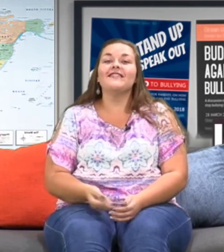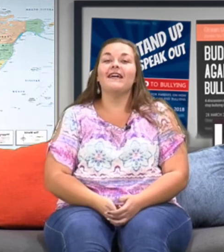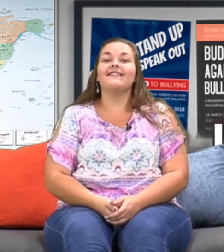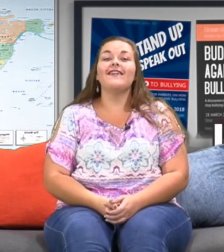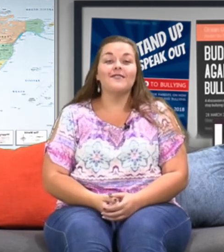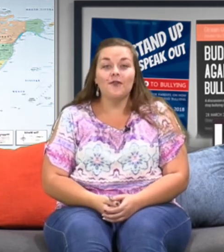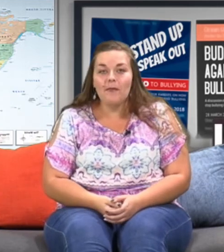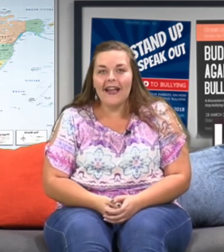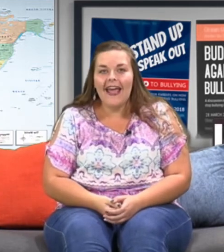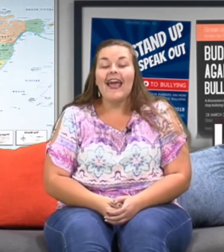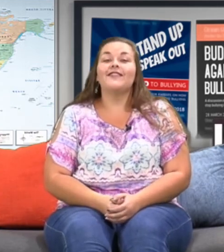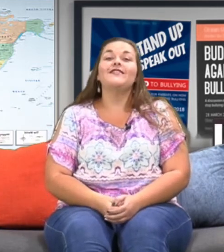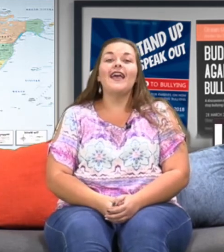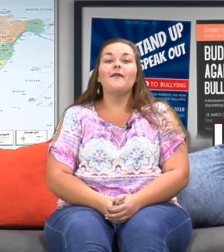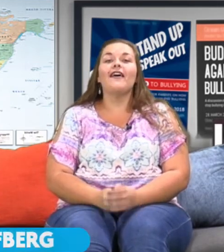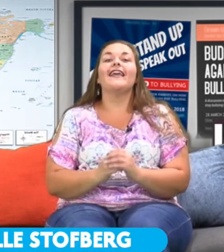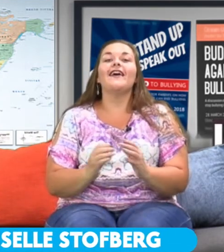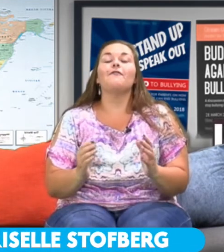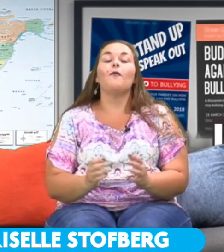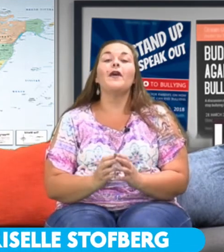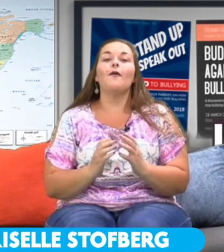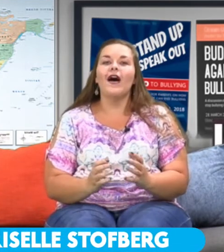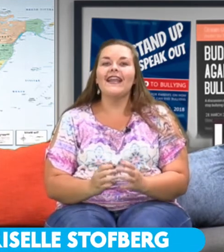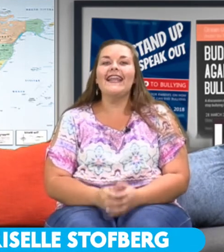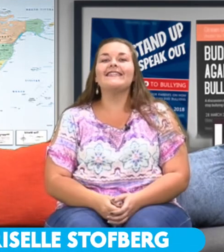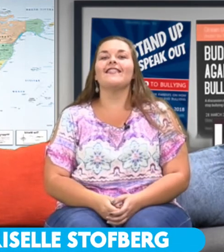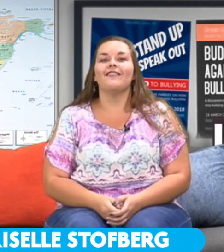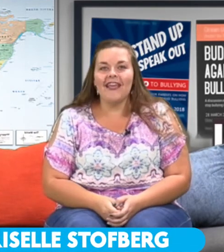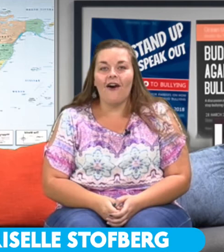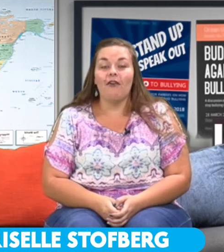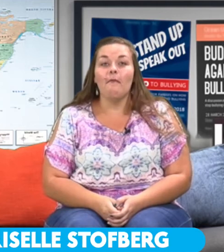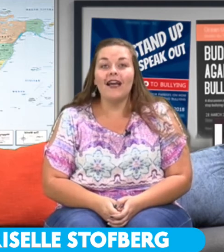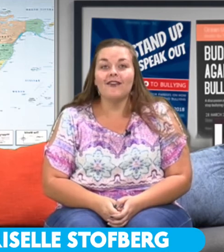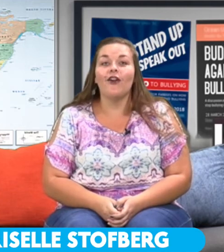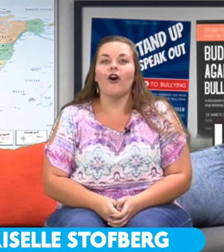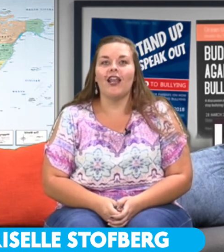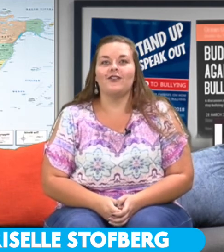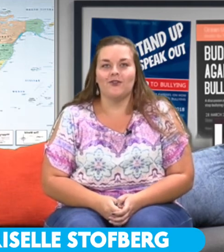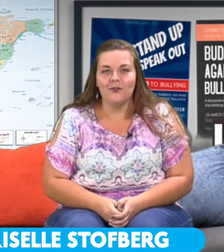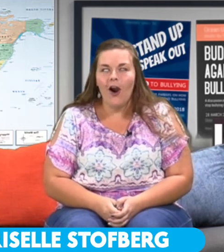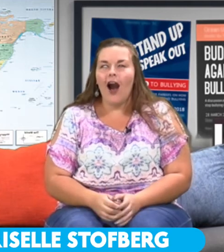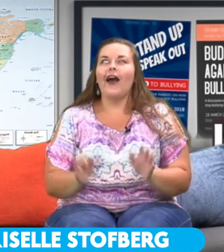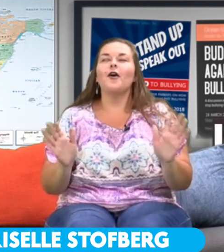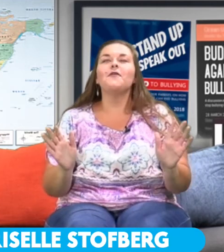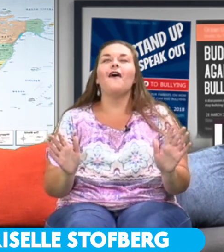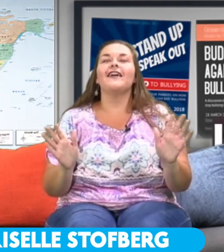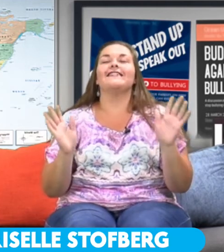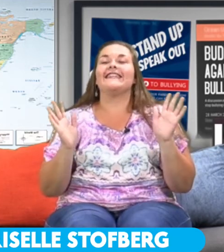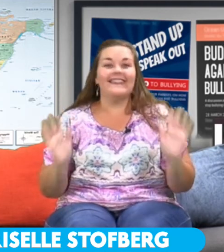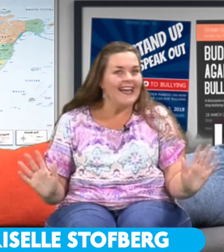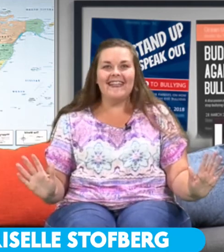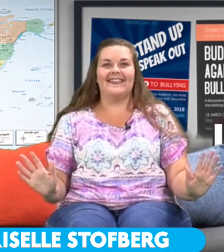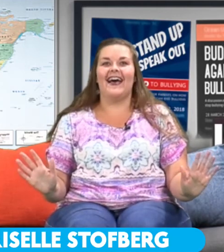My name is Maricel Stoffberg, and today we are here for week 1, lesson 3 of the MyZone online school. I hope you are